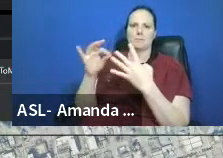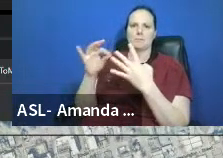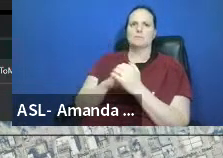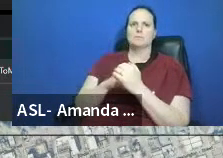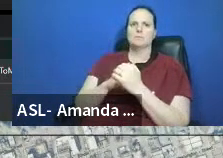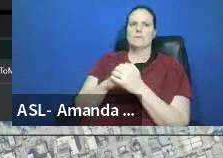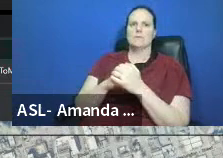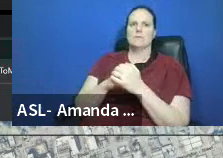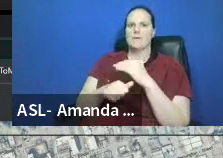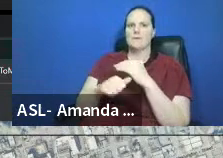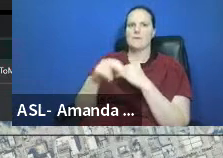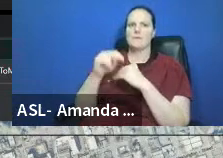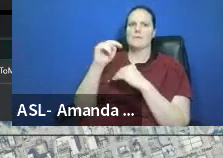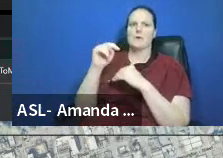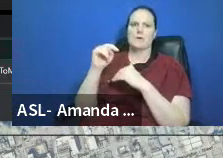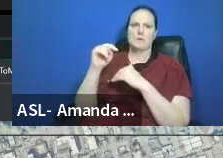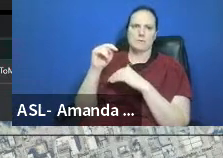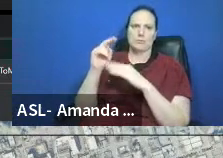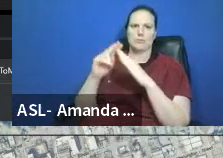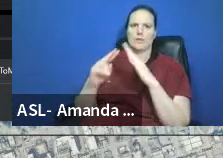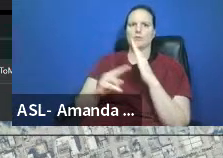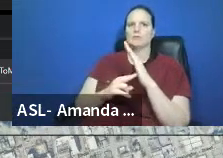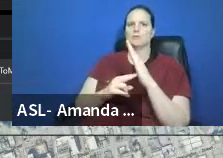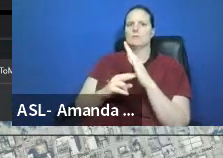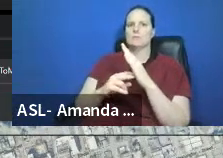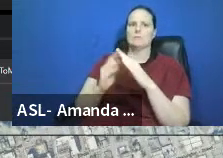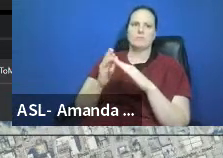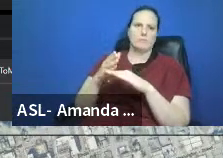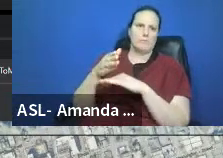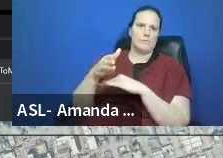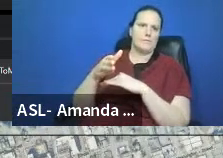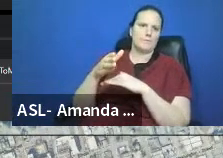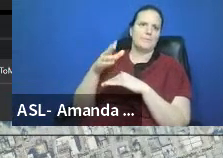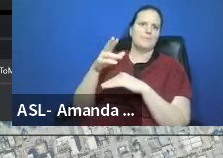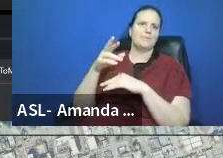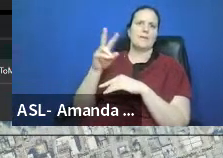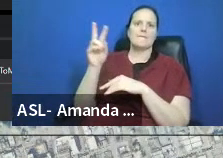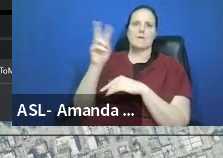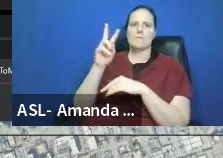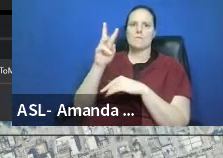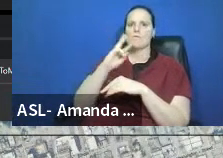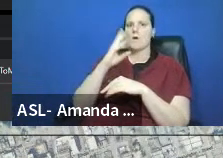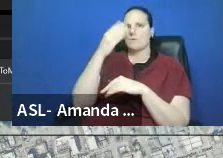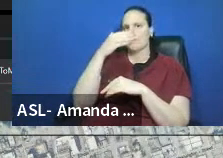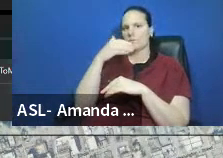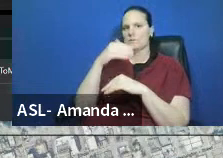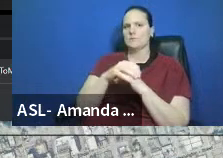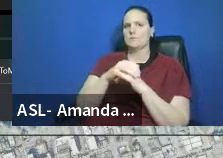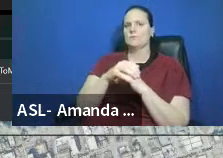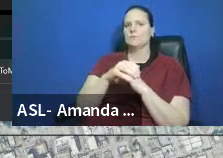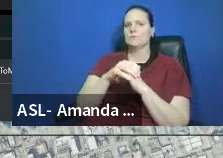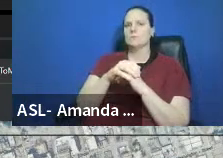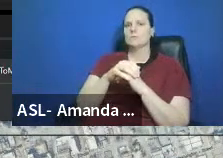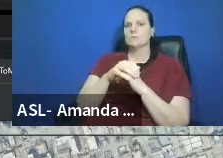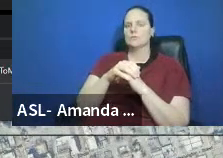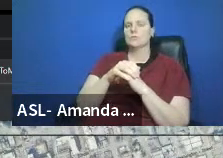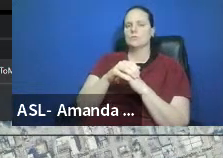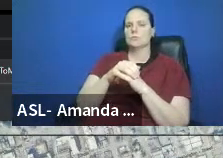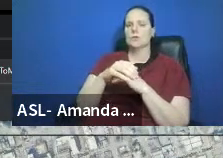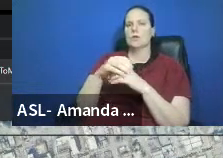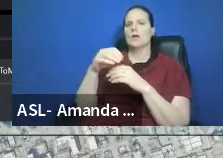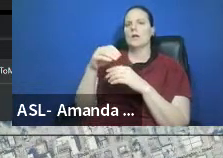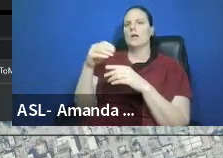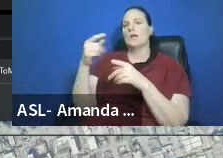under the northbound bridge, coming out and dropping down at the Vancouver waterfront at the intersection of Columbia and Columbia.